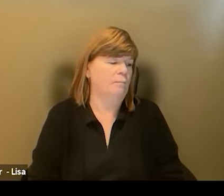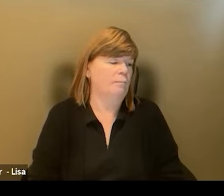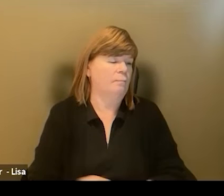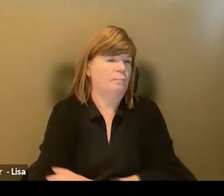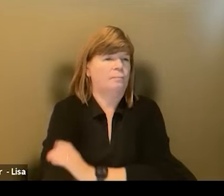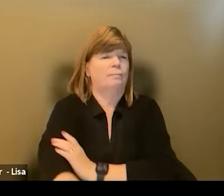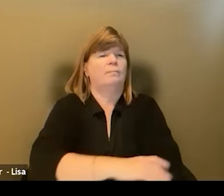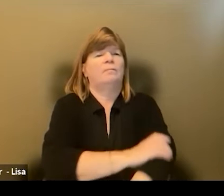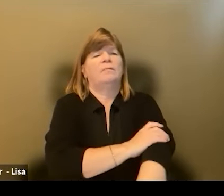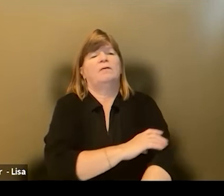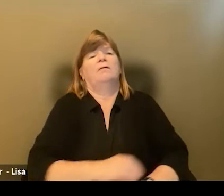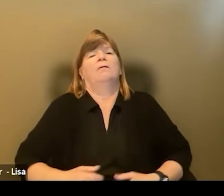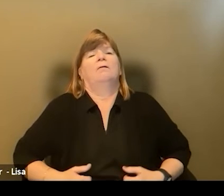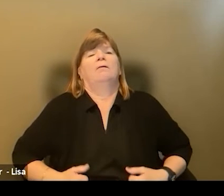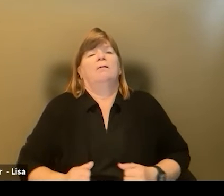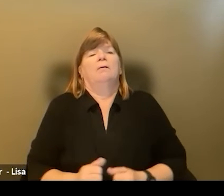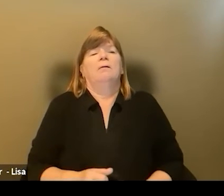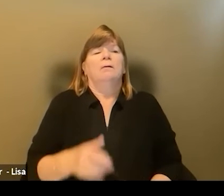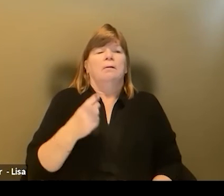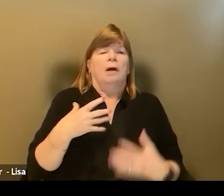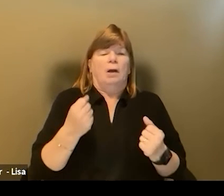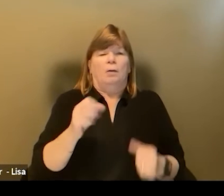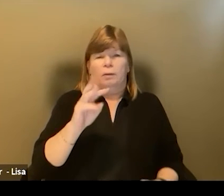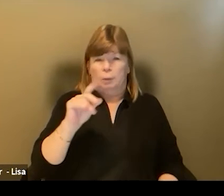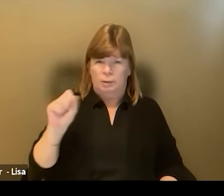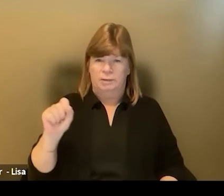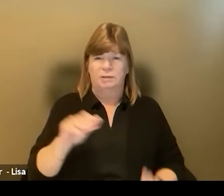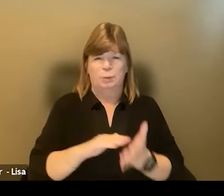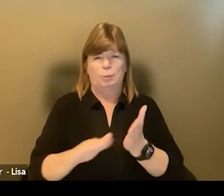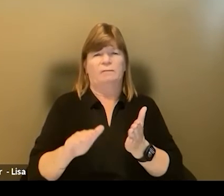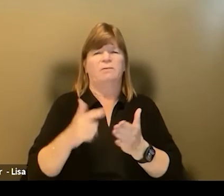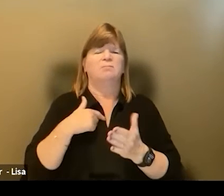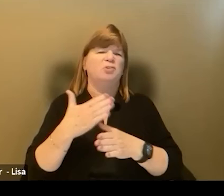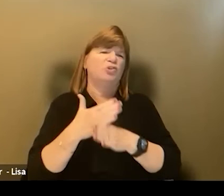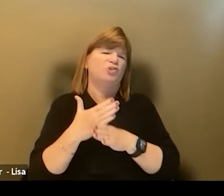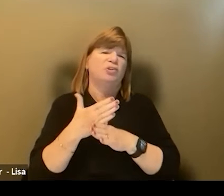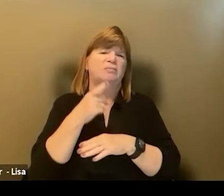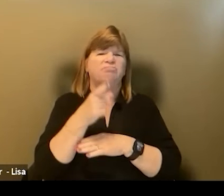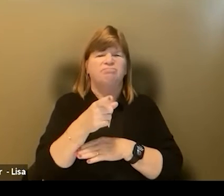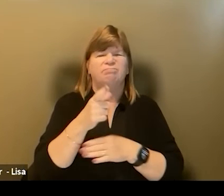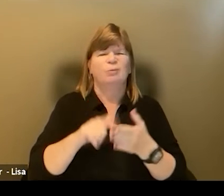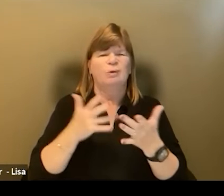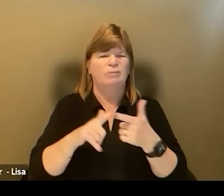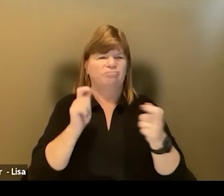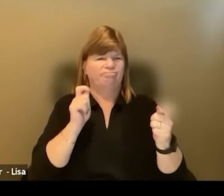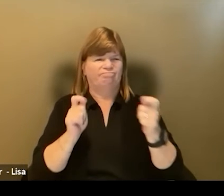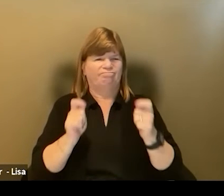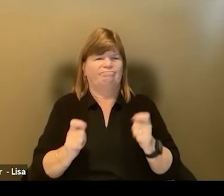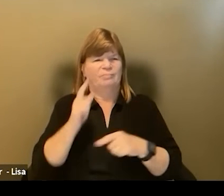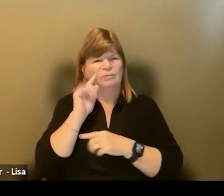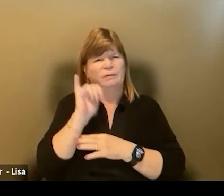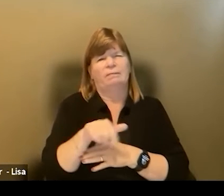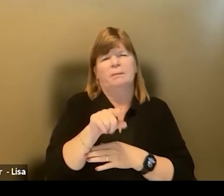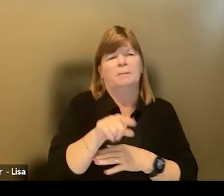On the health and wellness waiver amendment, just sharing some of the things that have been adjusted for this set